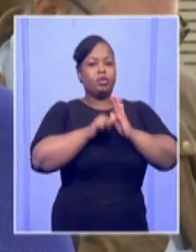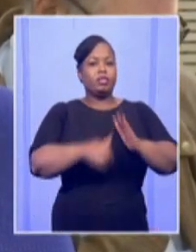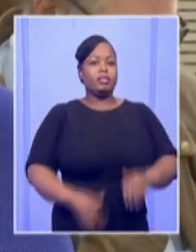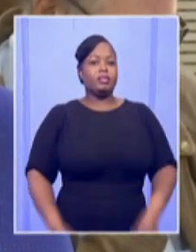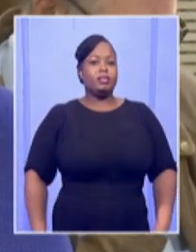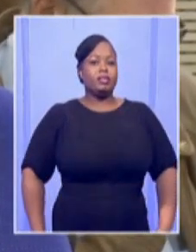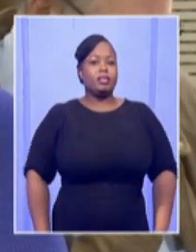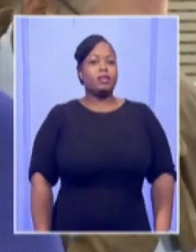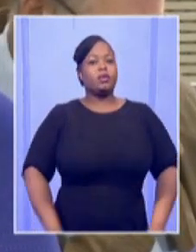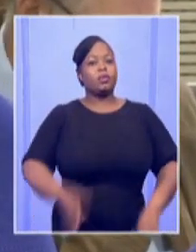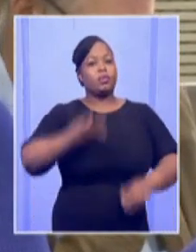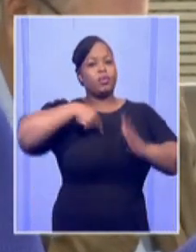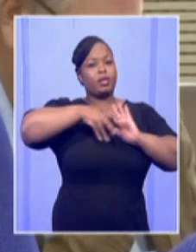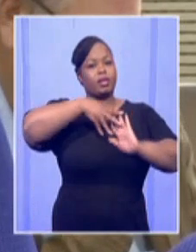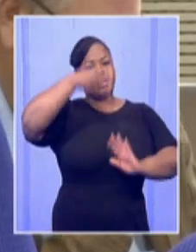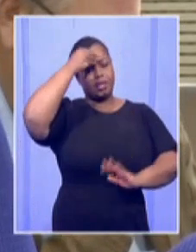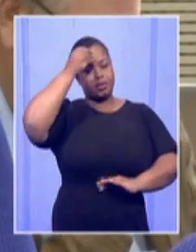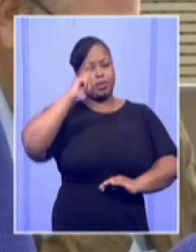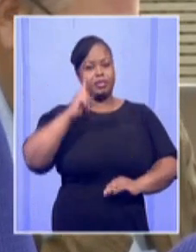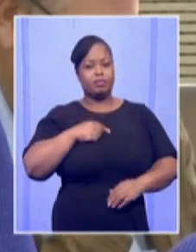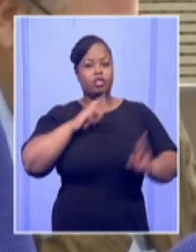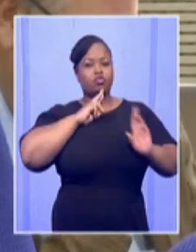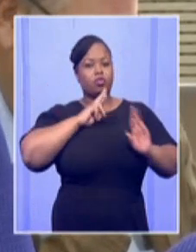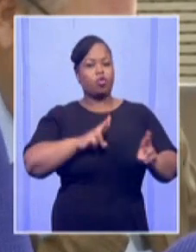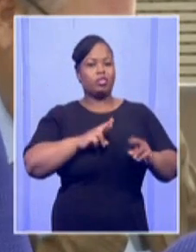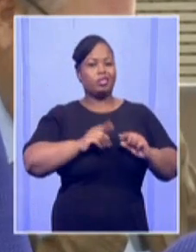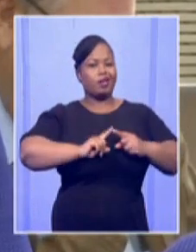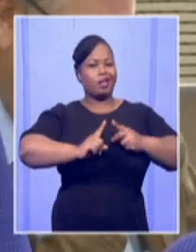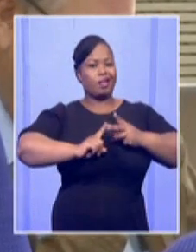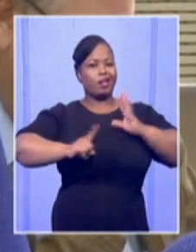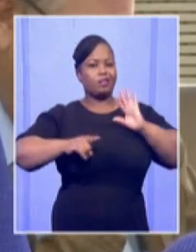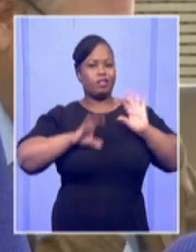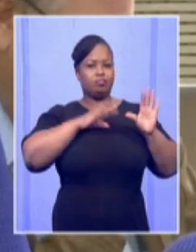this. The report covers a range of chapters.